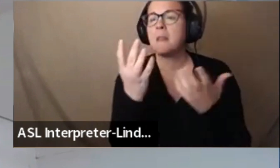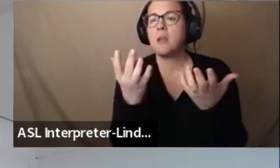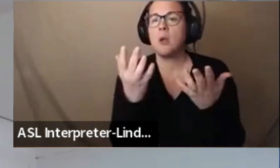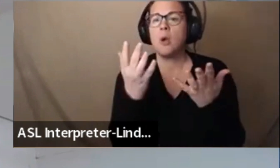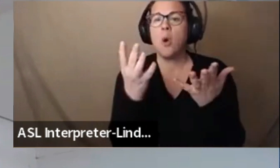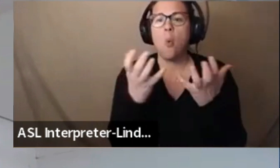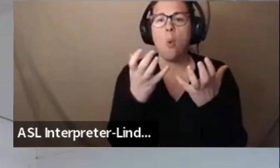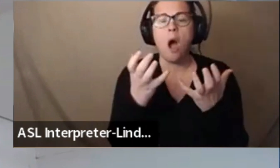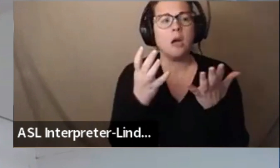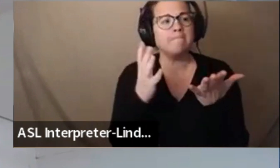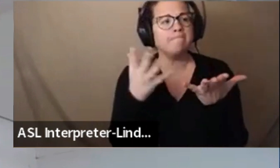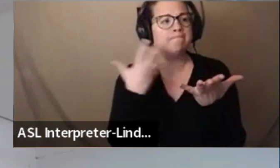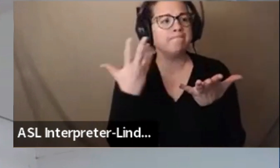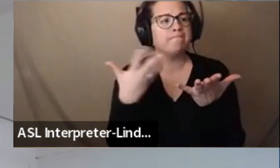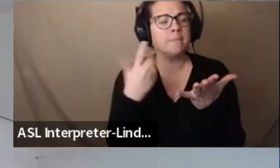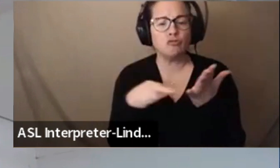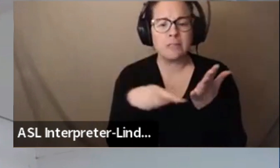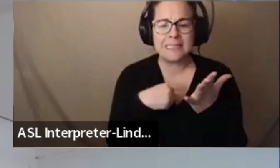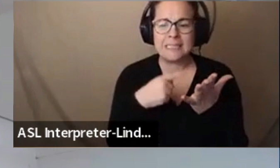and in